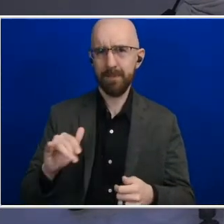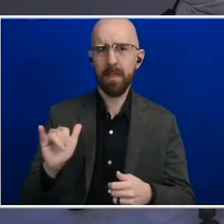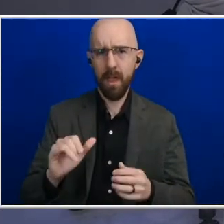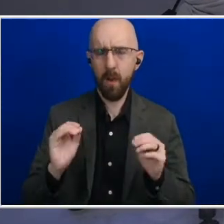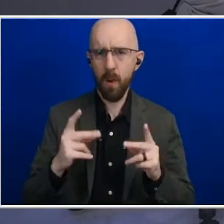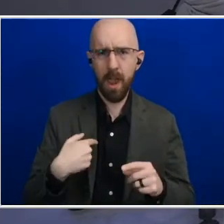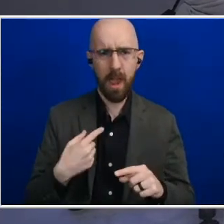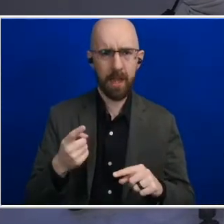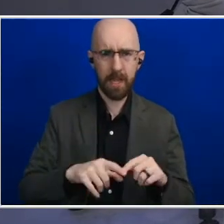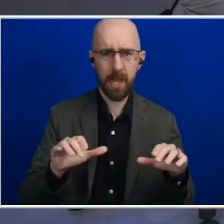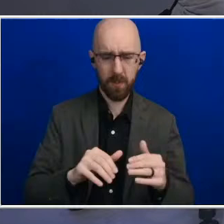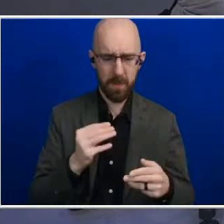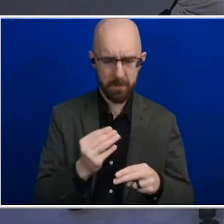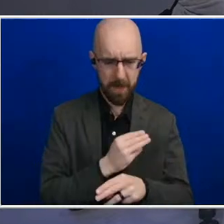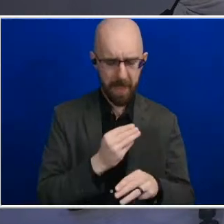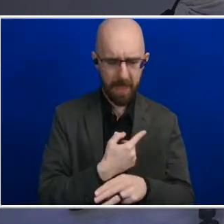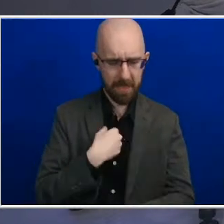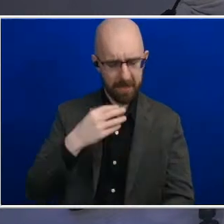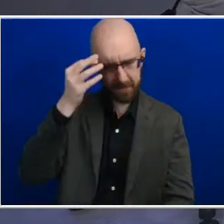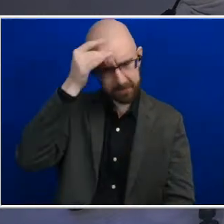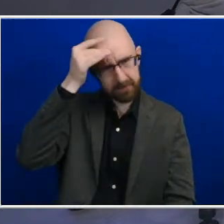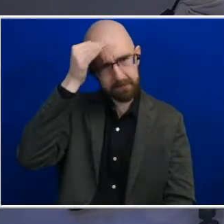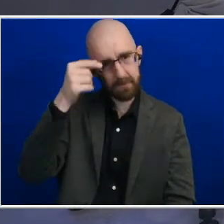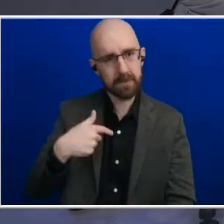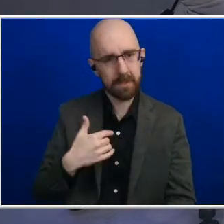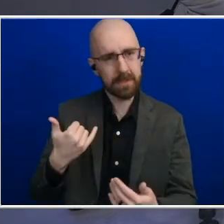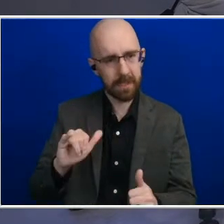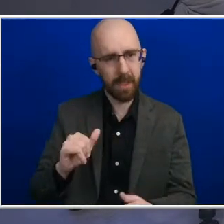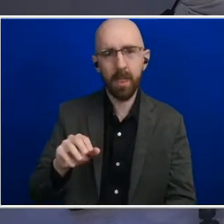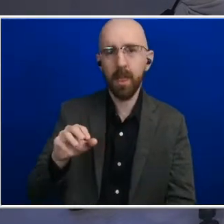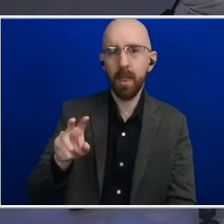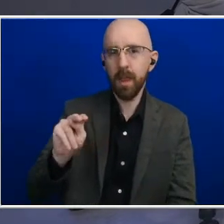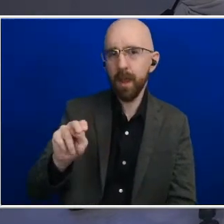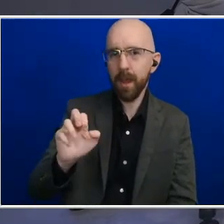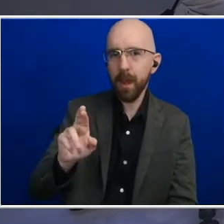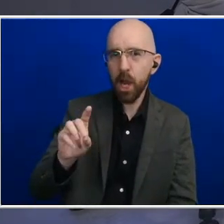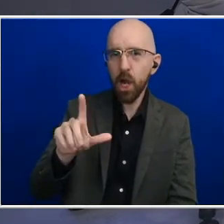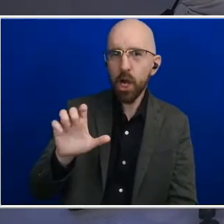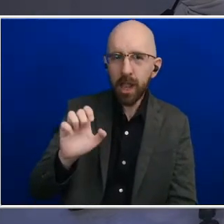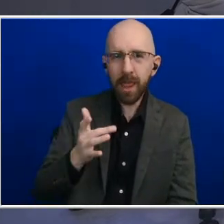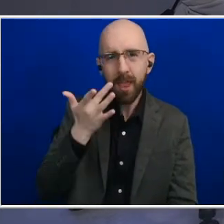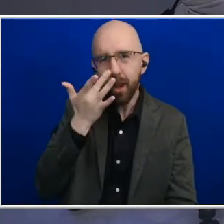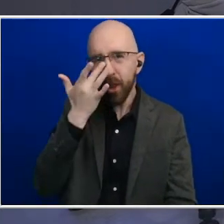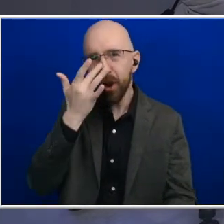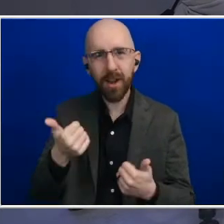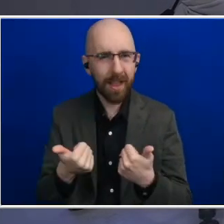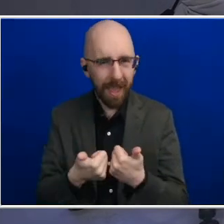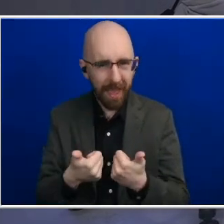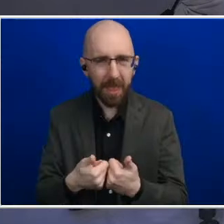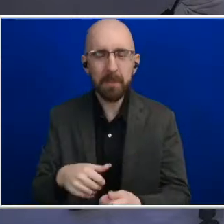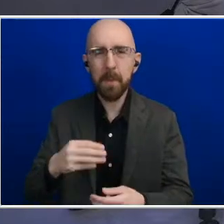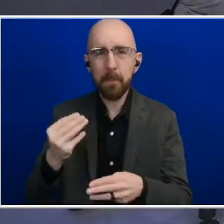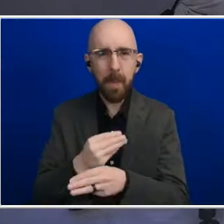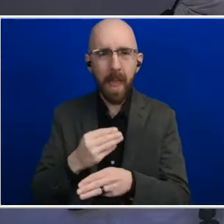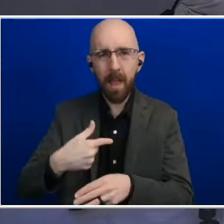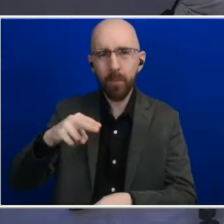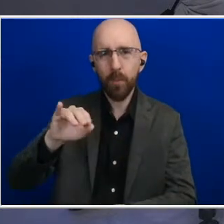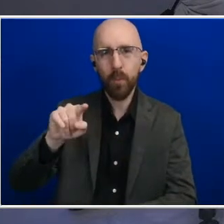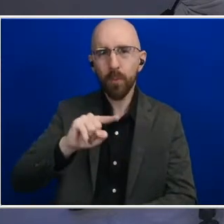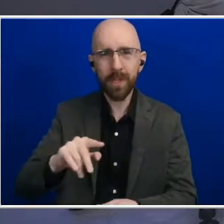problem like I used to. I mean, I still do Nerdle and these nerdy games and math quiz games to keep things sharp and all that.